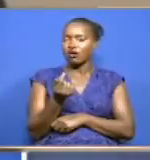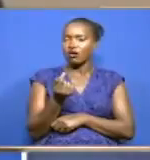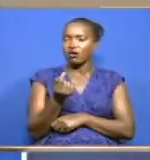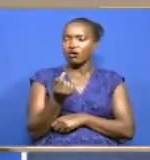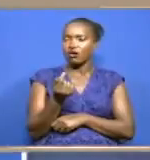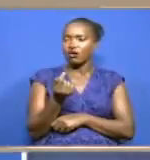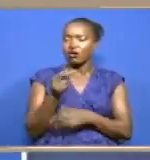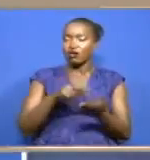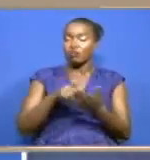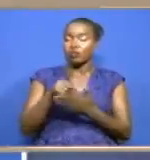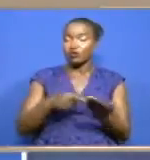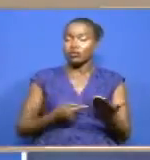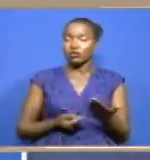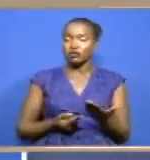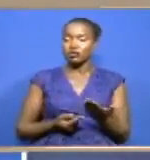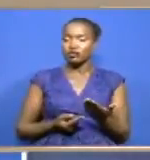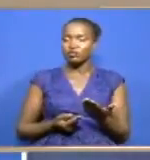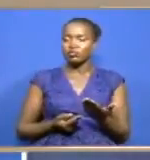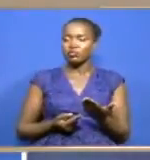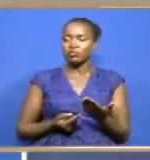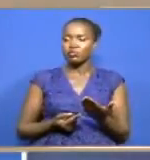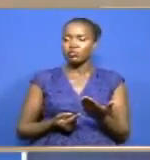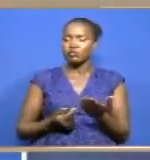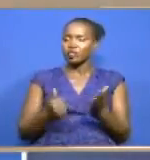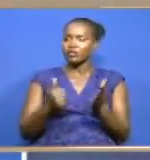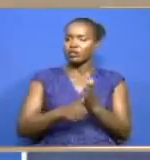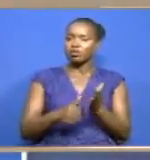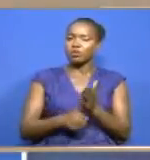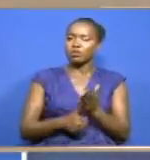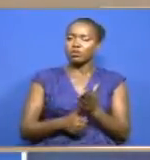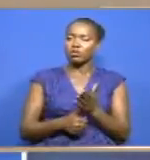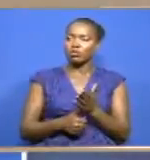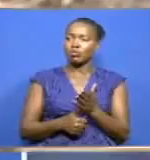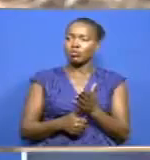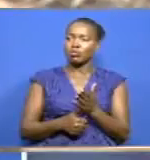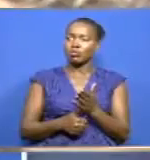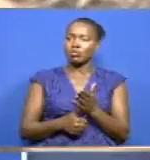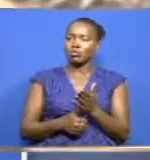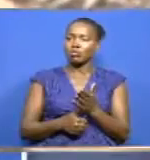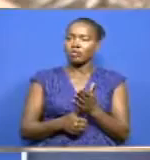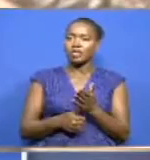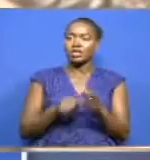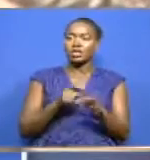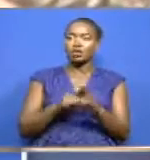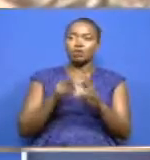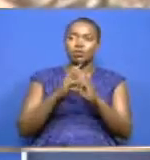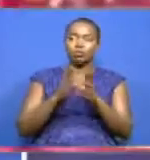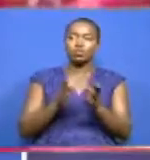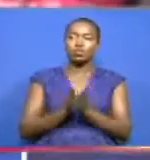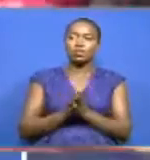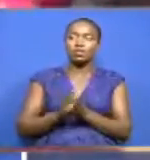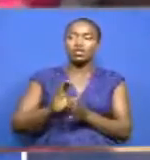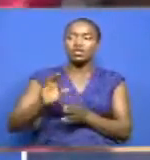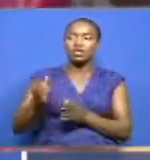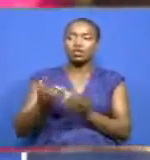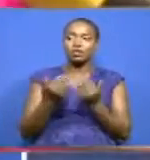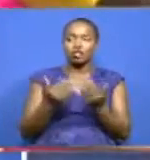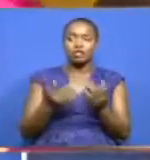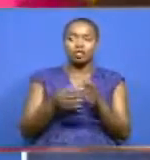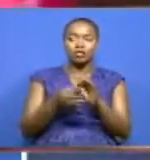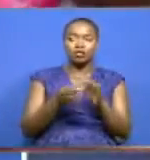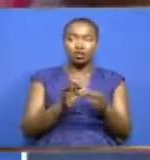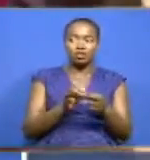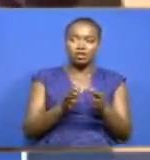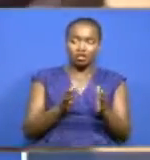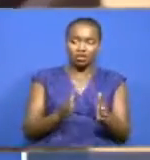That means that there is a problem in reporting. Humphrey Wandeo, the county children's coordinator, revealed